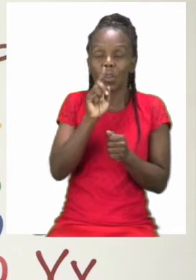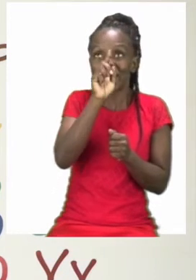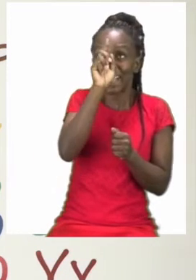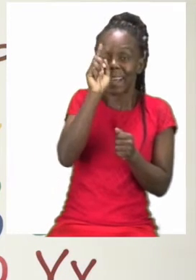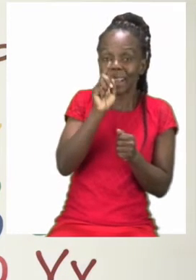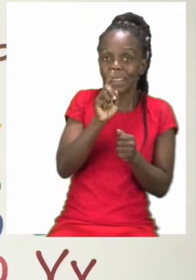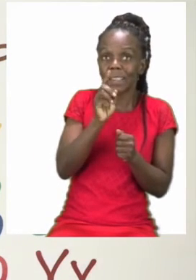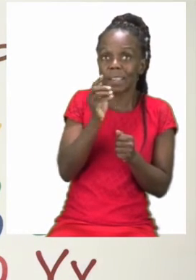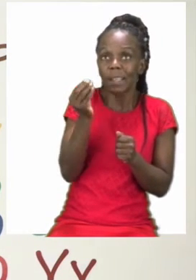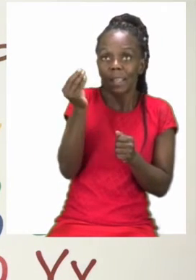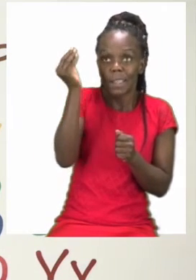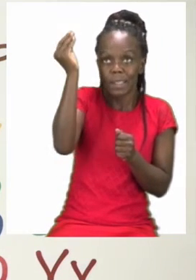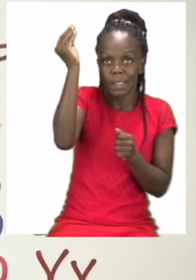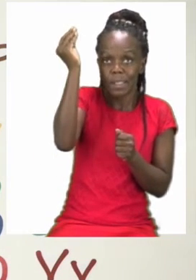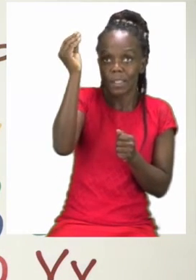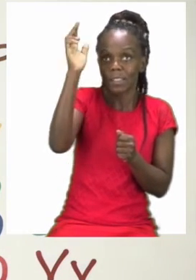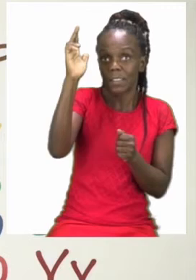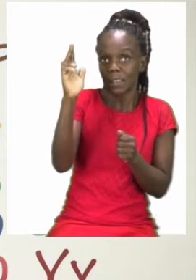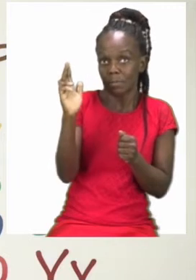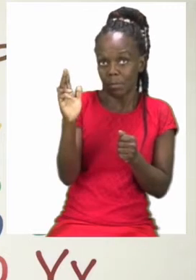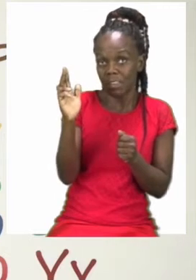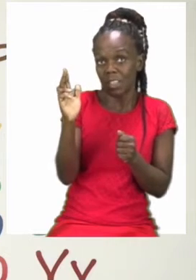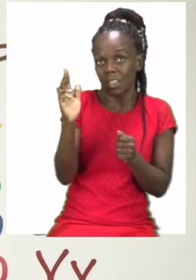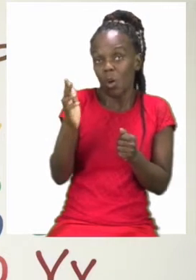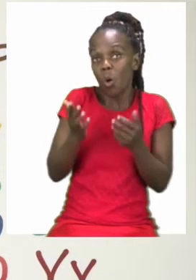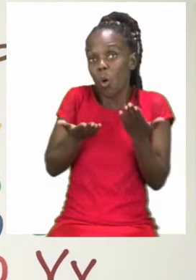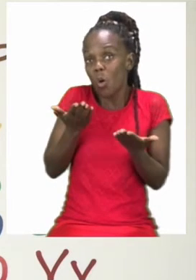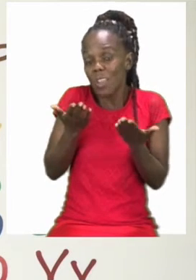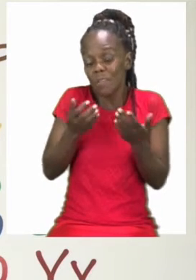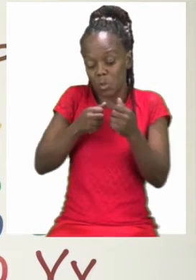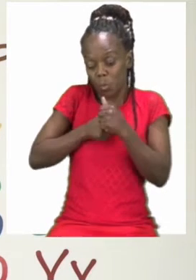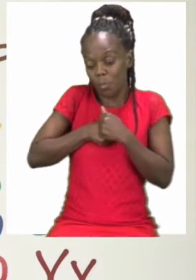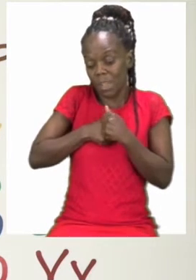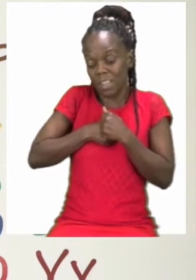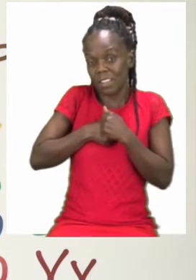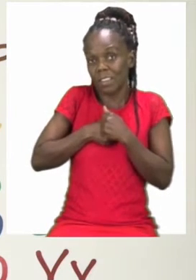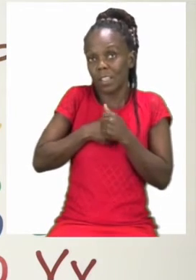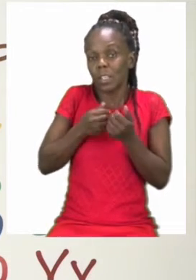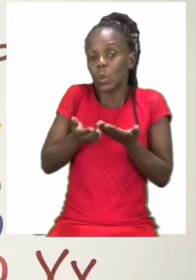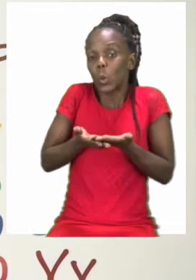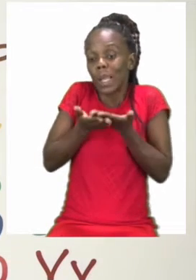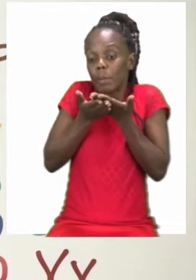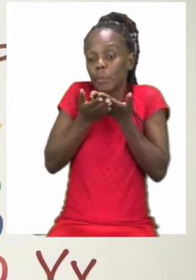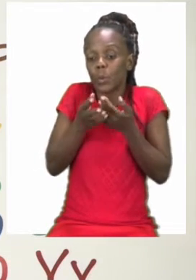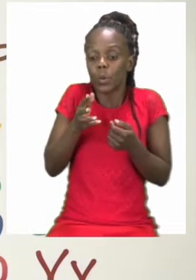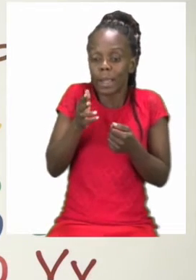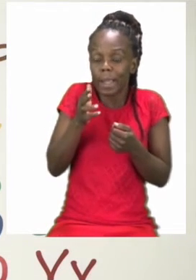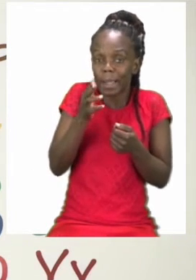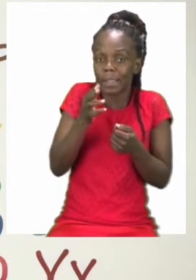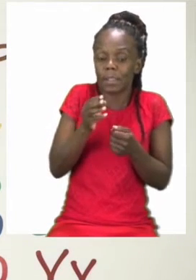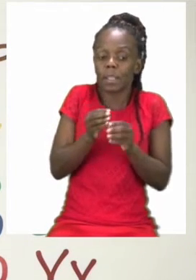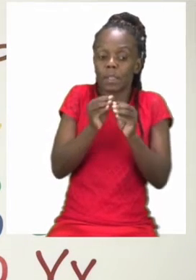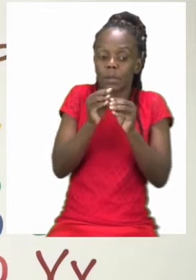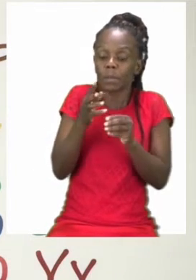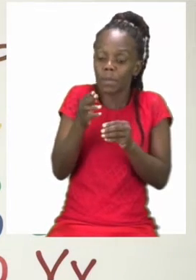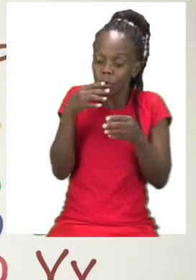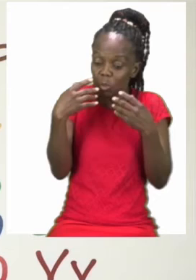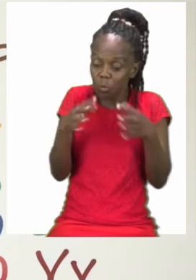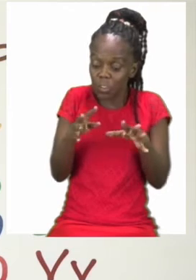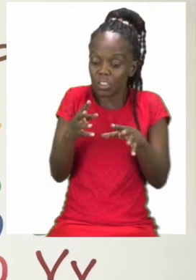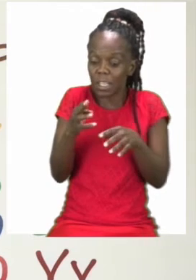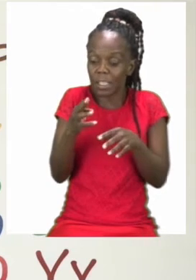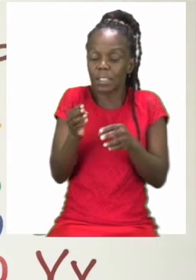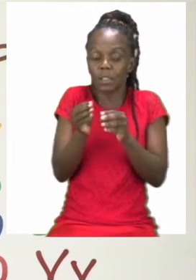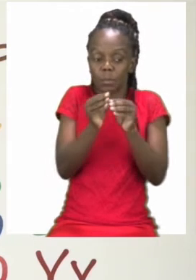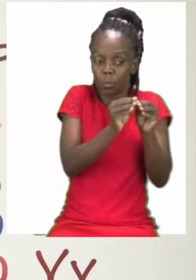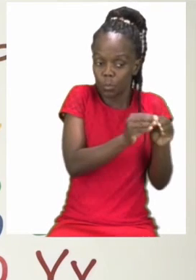scissors, you put it away. So I have cut up my different cards and they are all over on